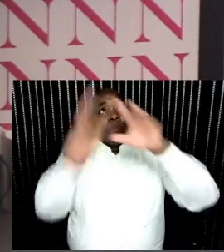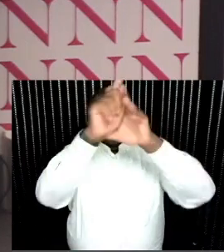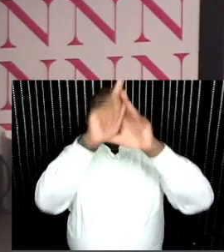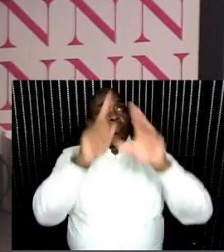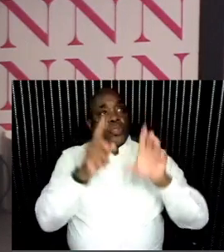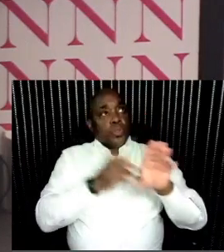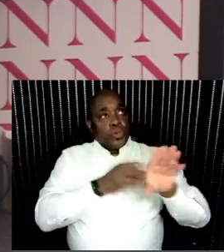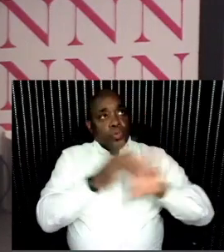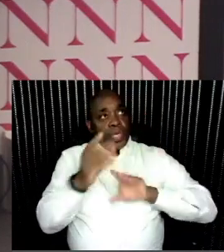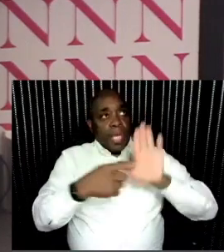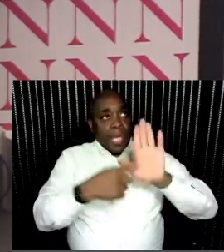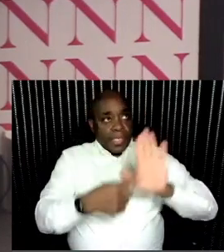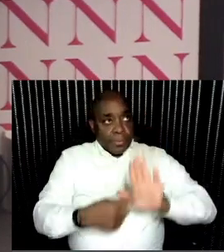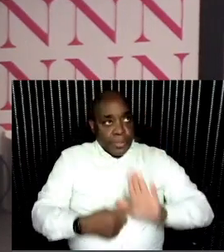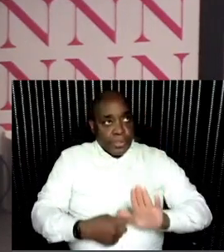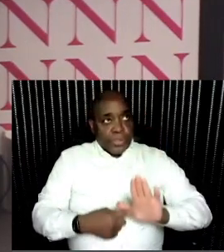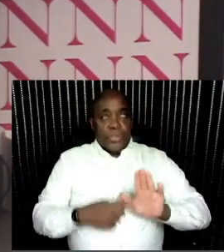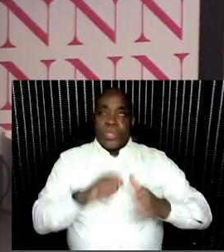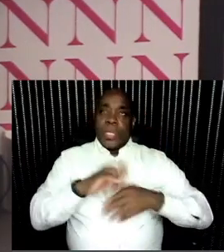do things like that.